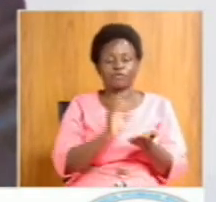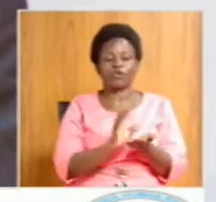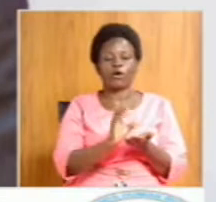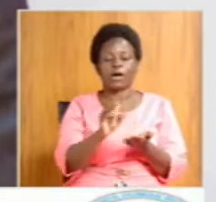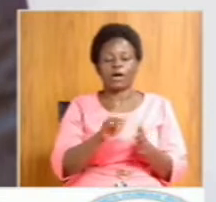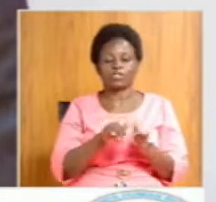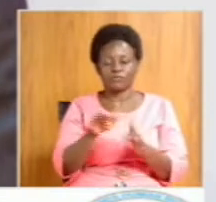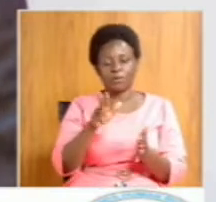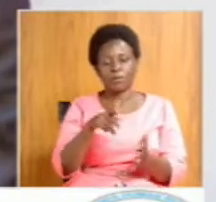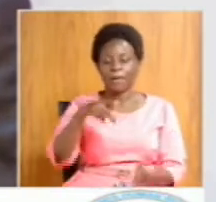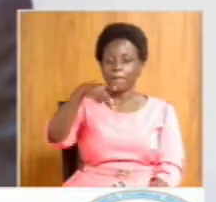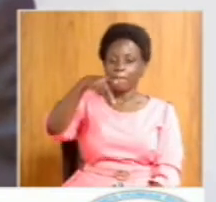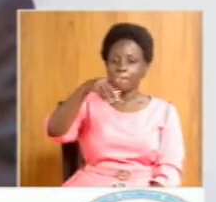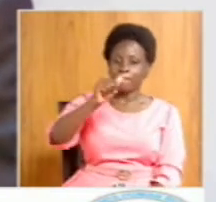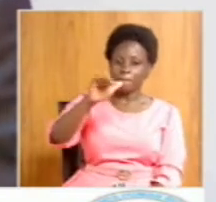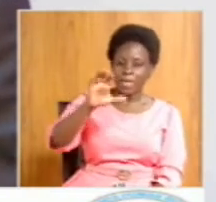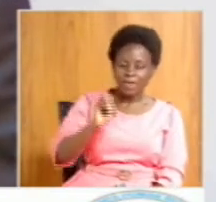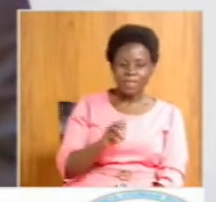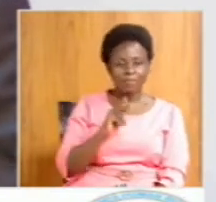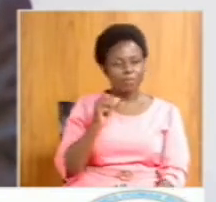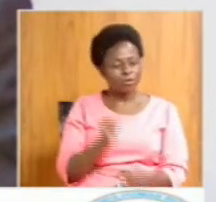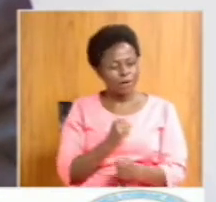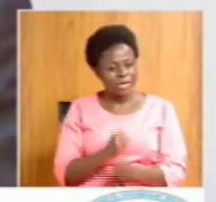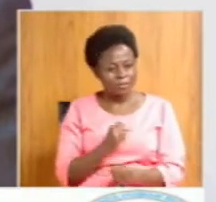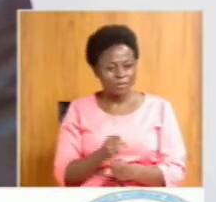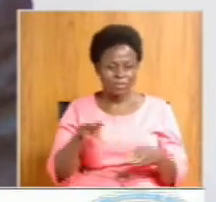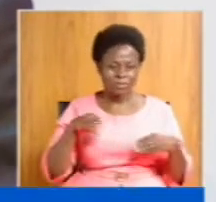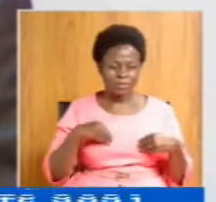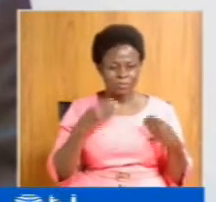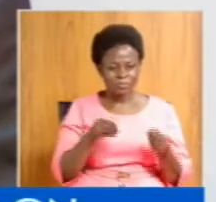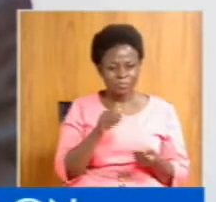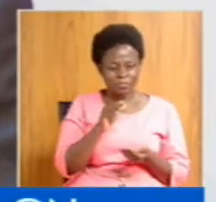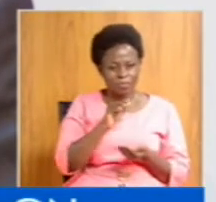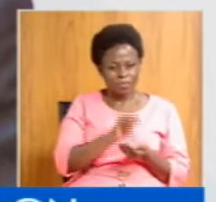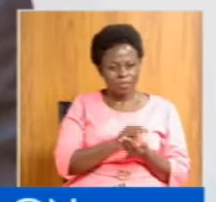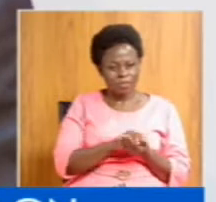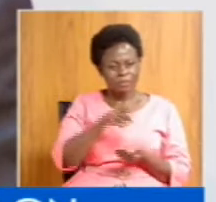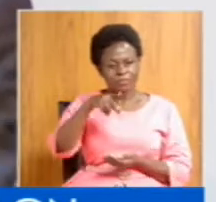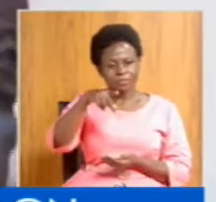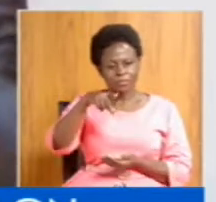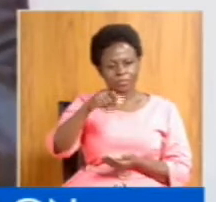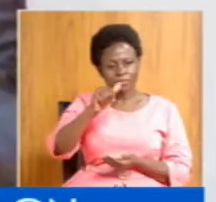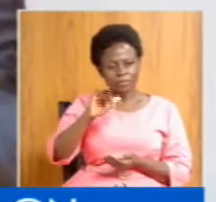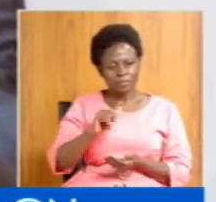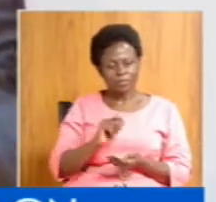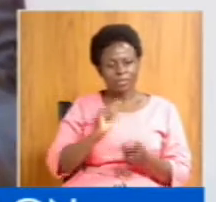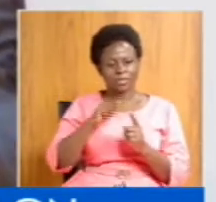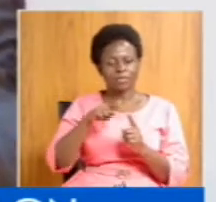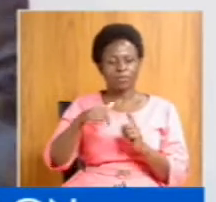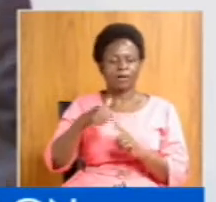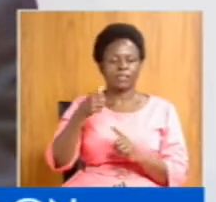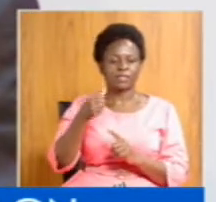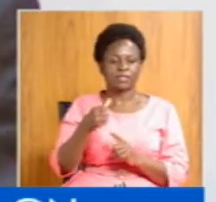for pay as you earn for those people who are still employing we allowed them to retain pay as you earn for up to six months